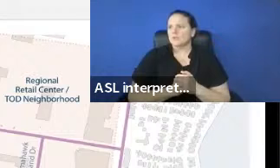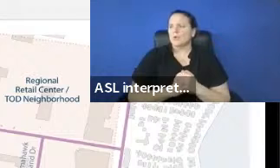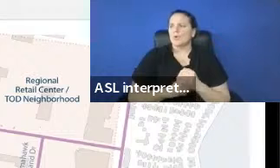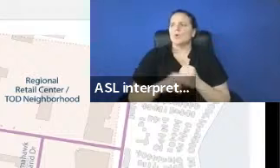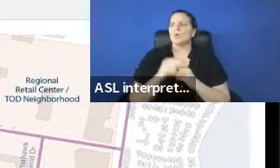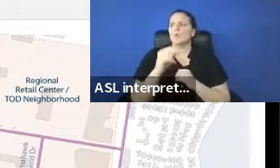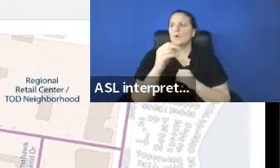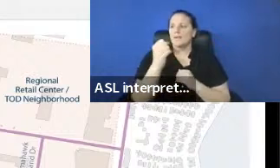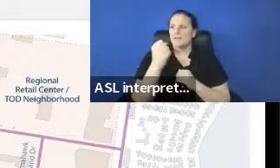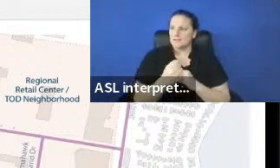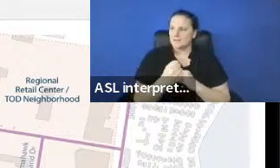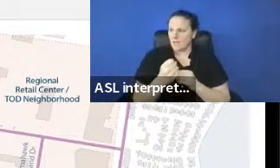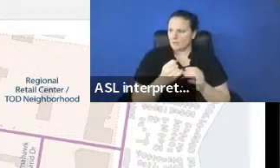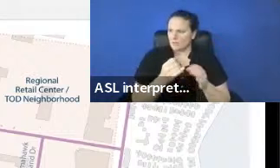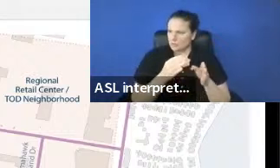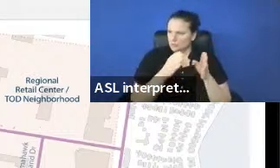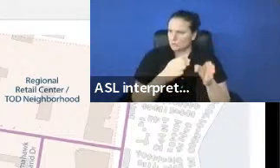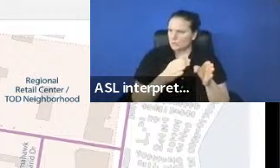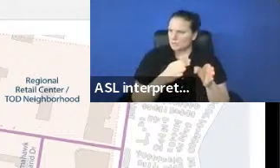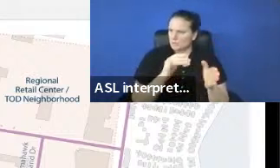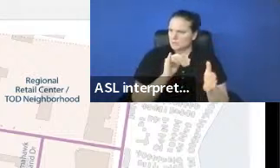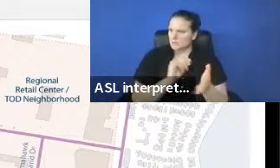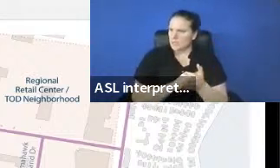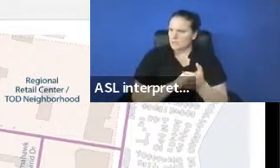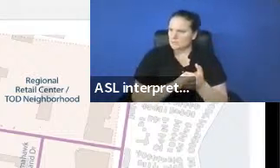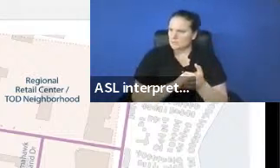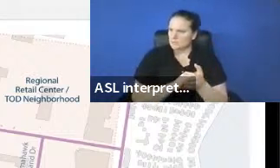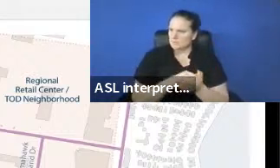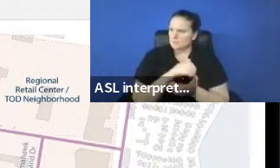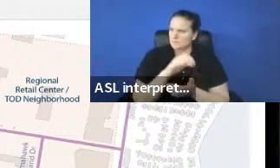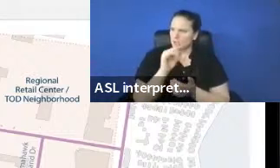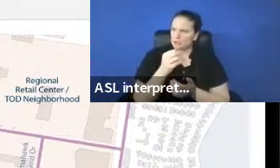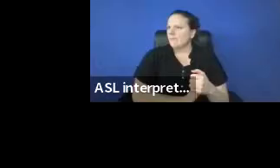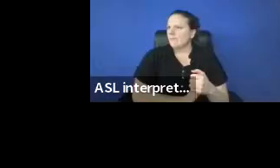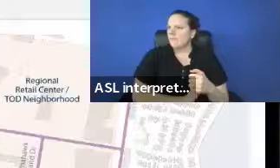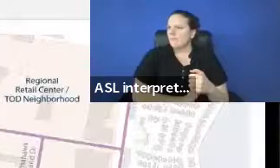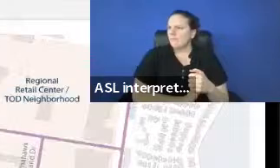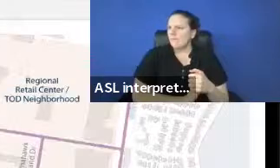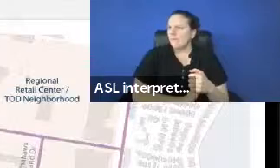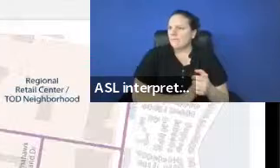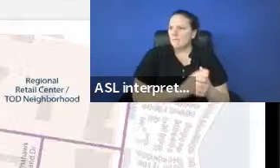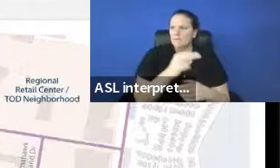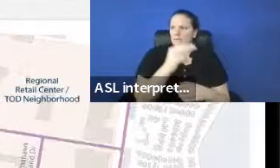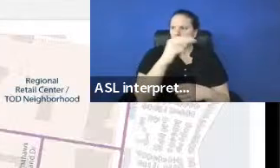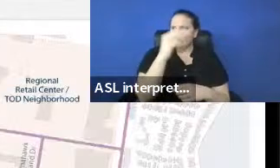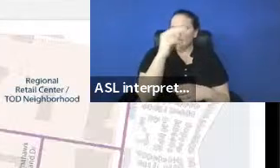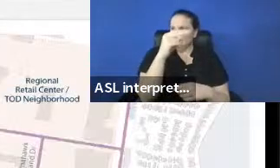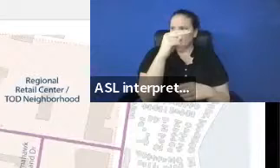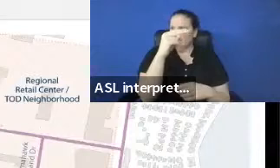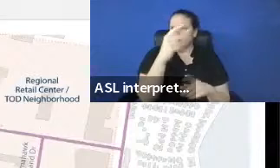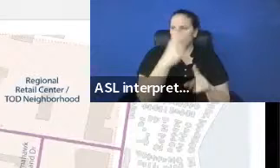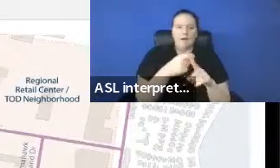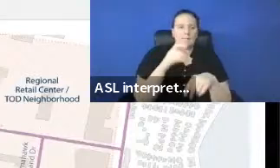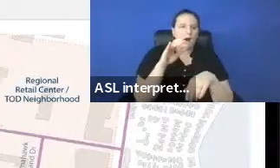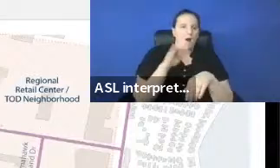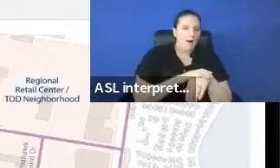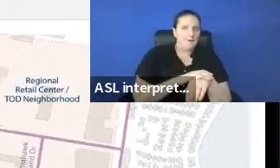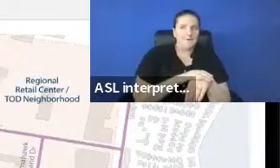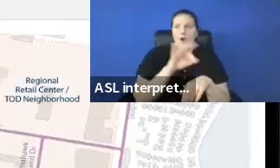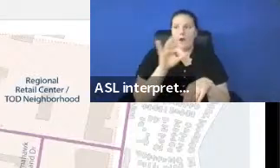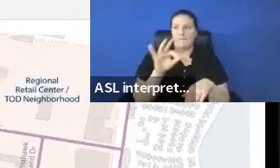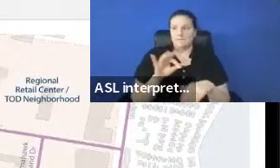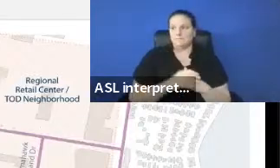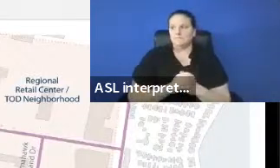the one that goes intersects at the dark blue circle at the top. Traffic coming on or off I-5 would get